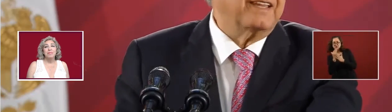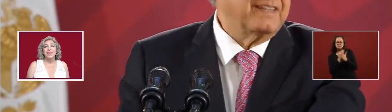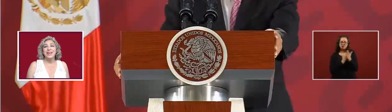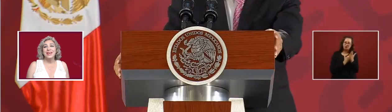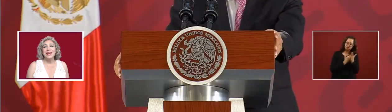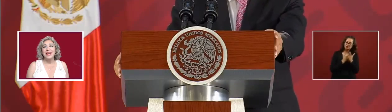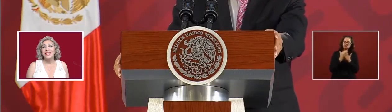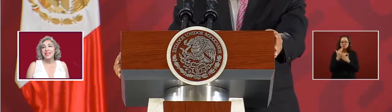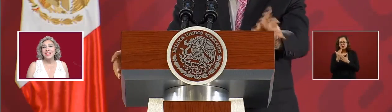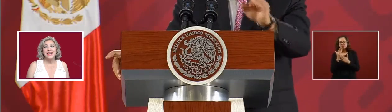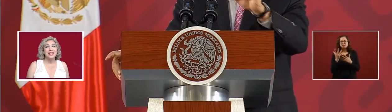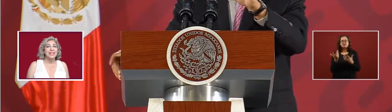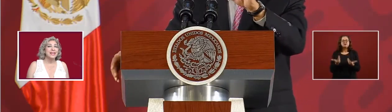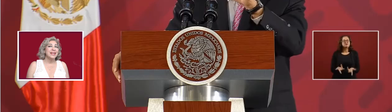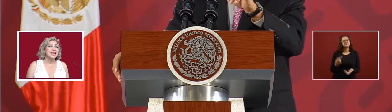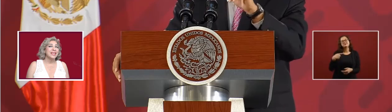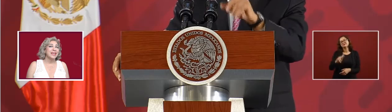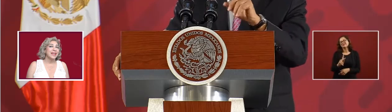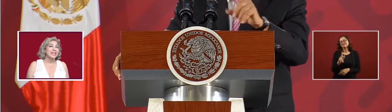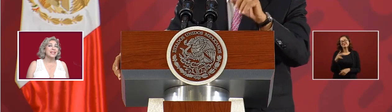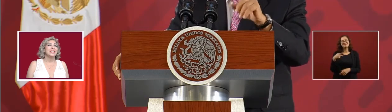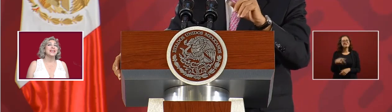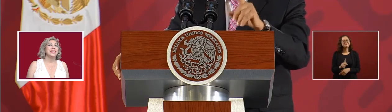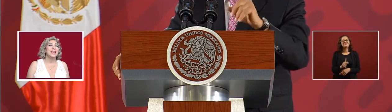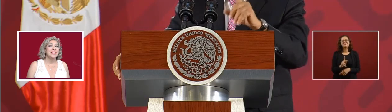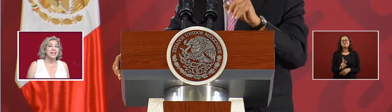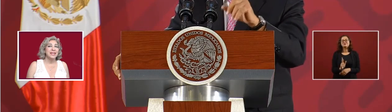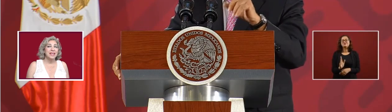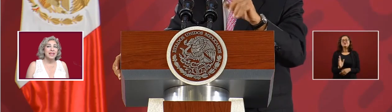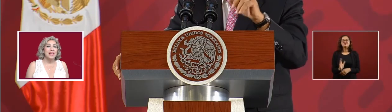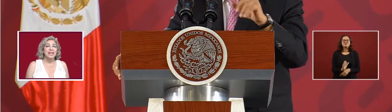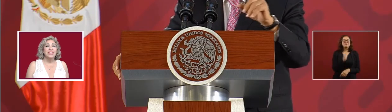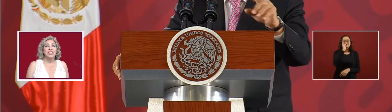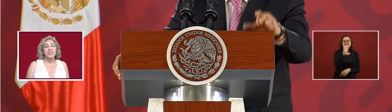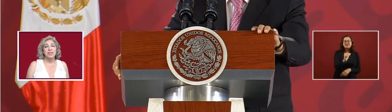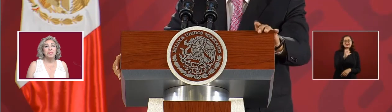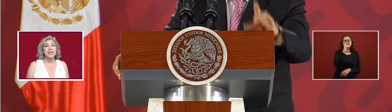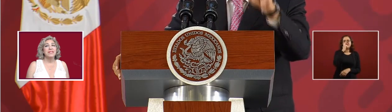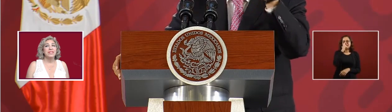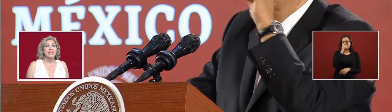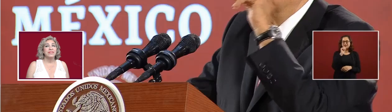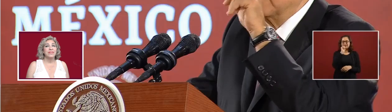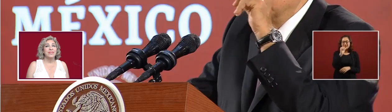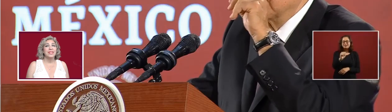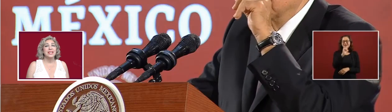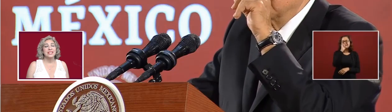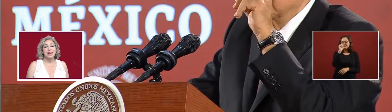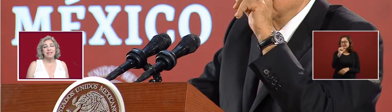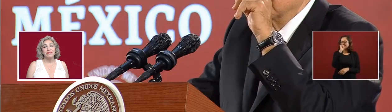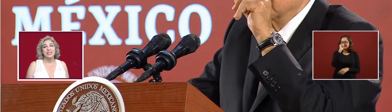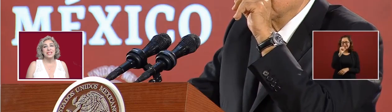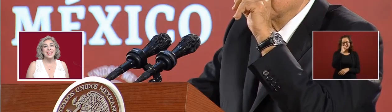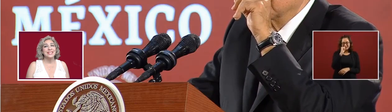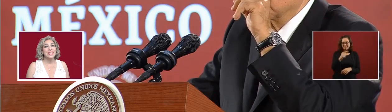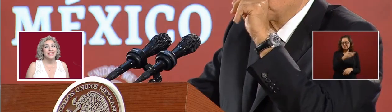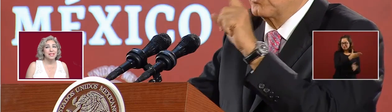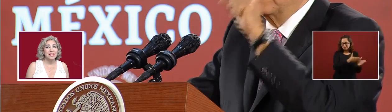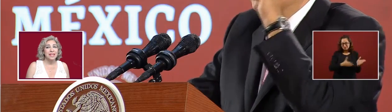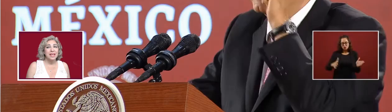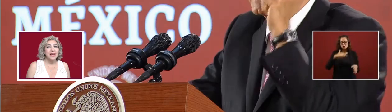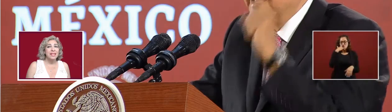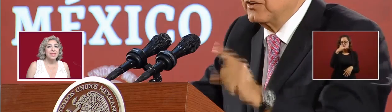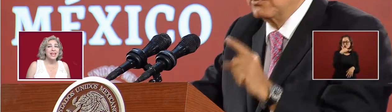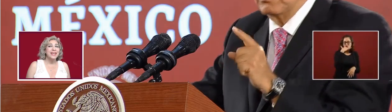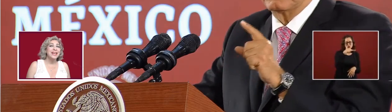but nothing nothing nothing as I said during the beginning of this conference I said